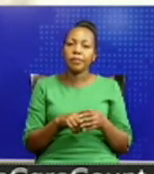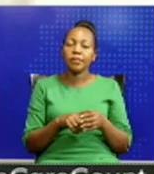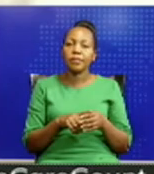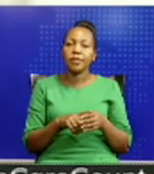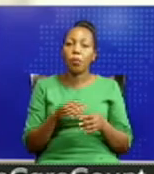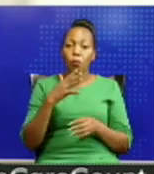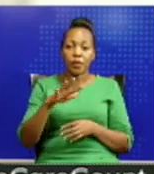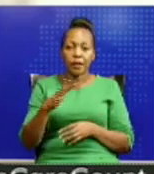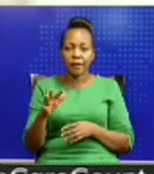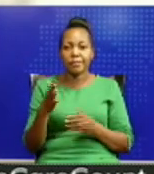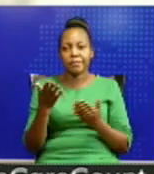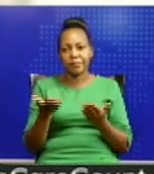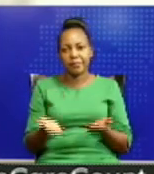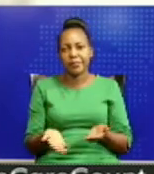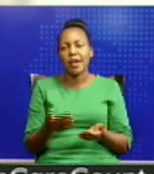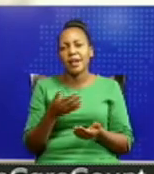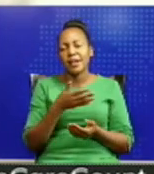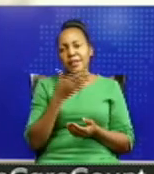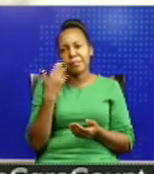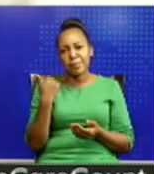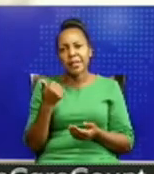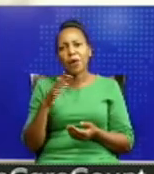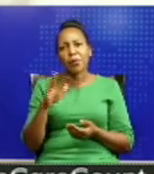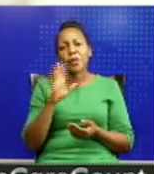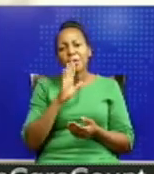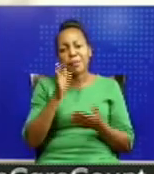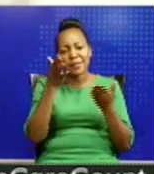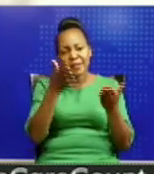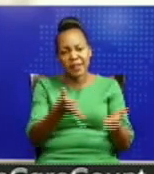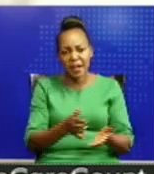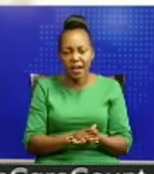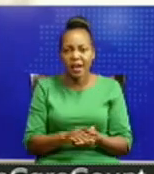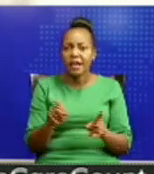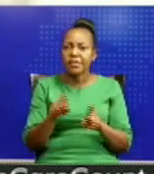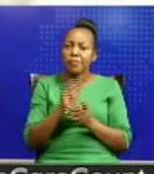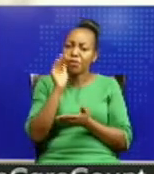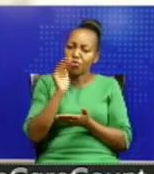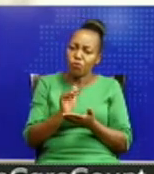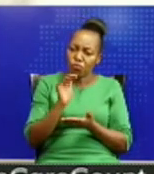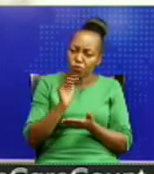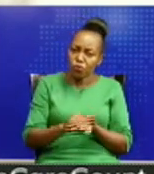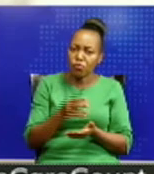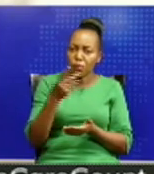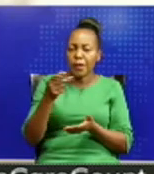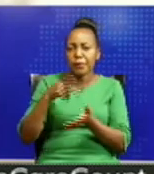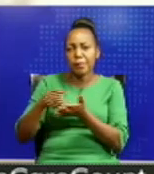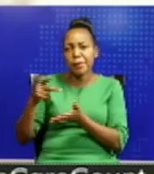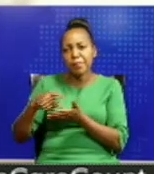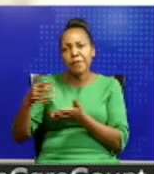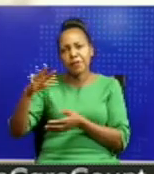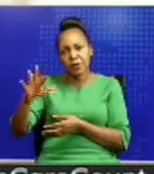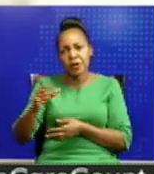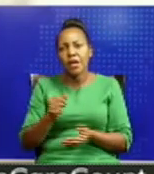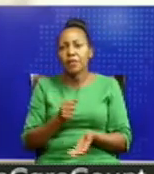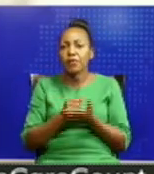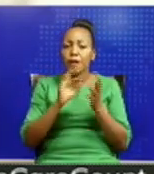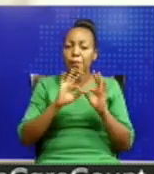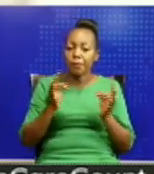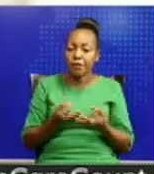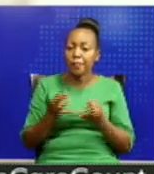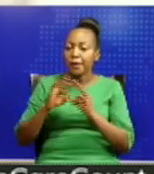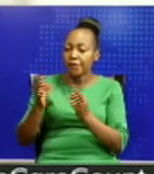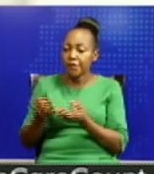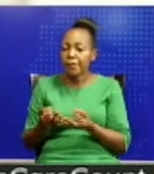when it comes to water, let the water bills be reduced so that everybody can be able to afford to